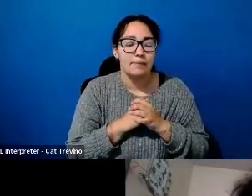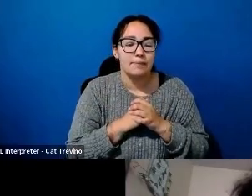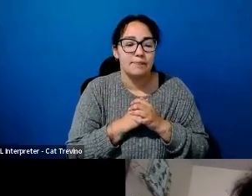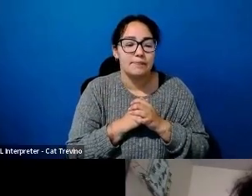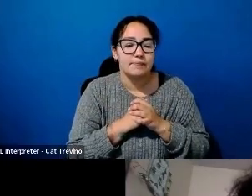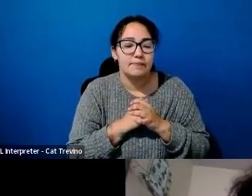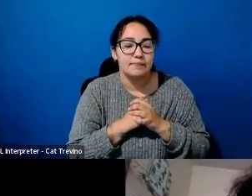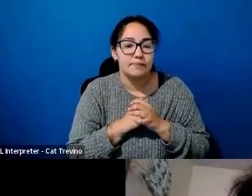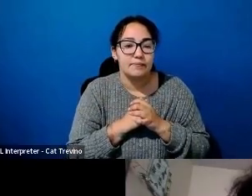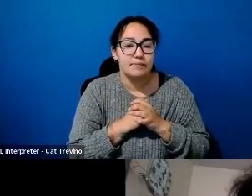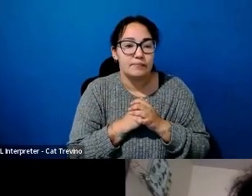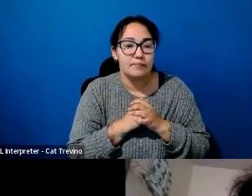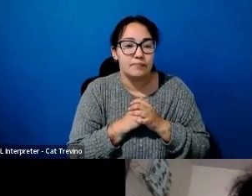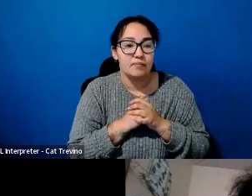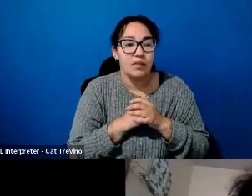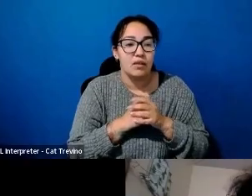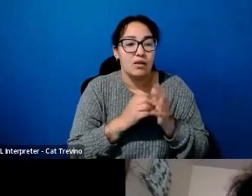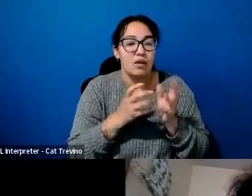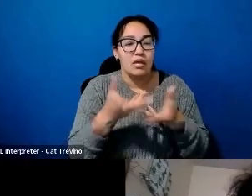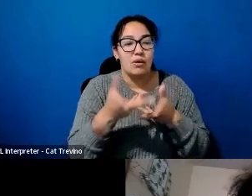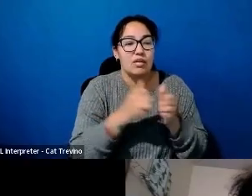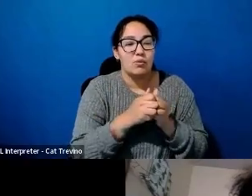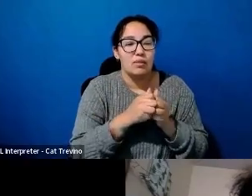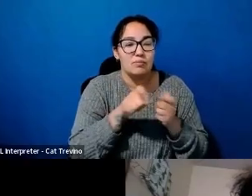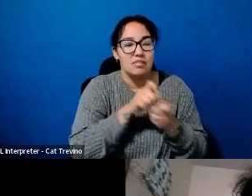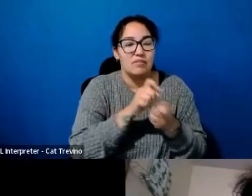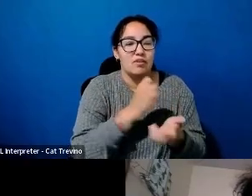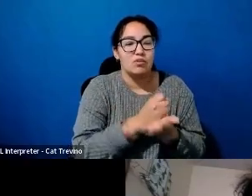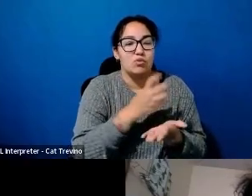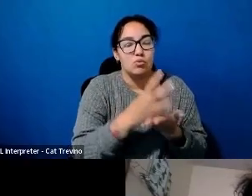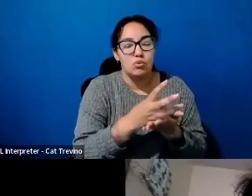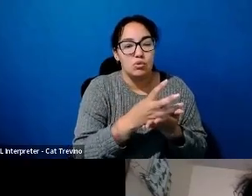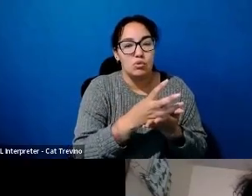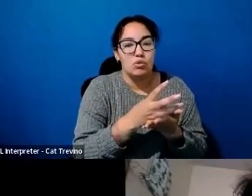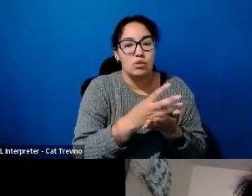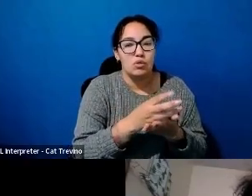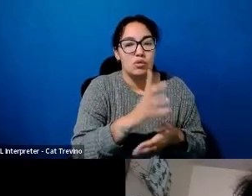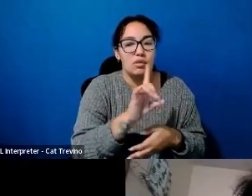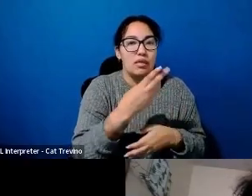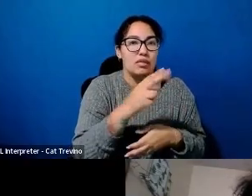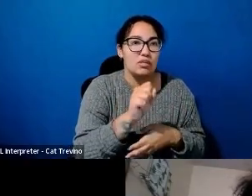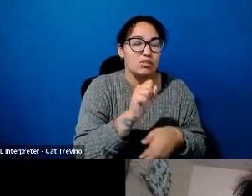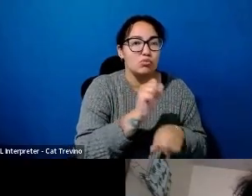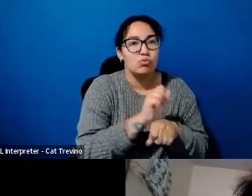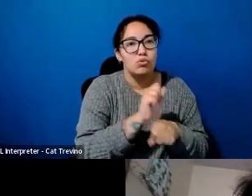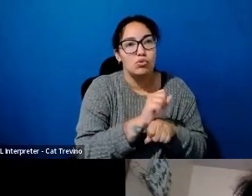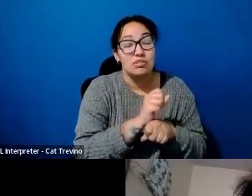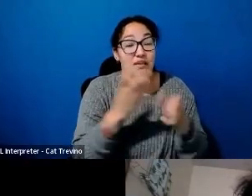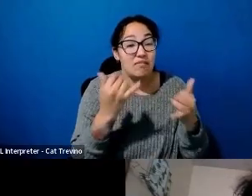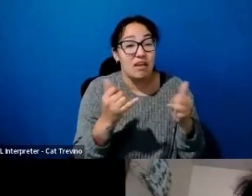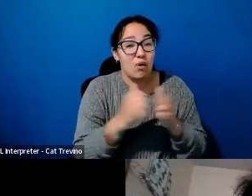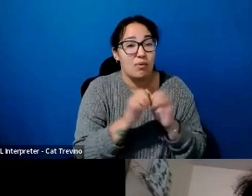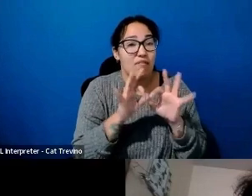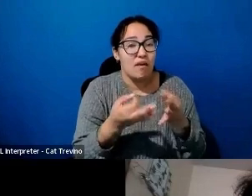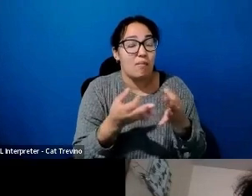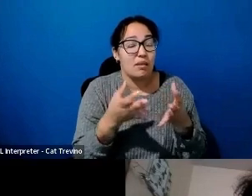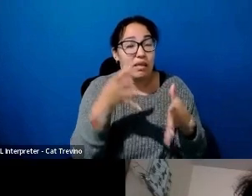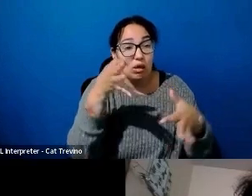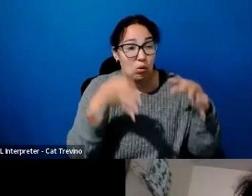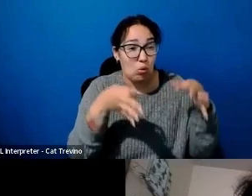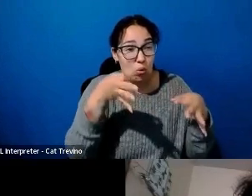Far as interacting with certain social workers and stuff like that, COA, DHS workers, even down to family court